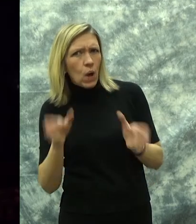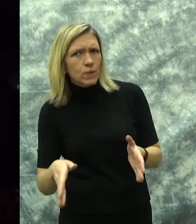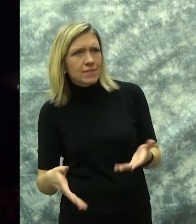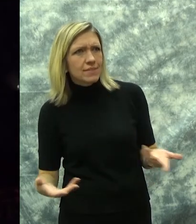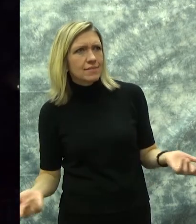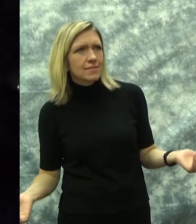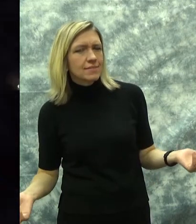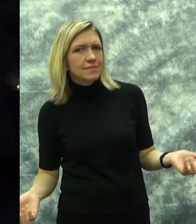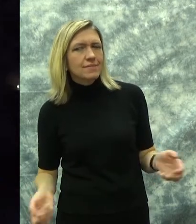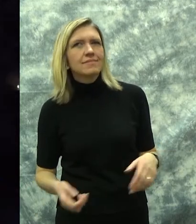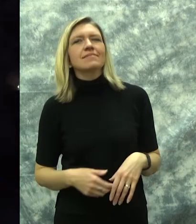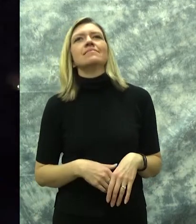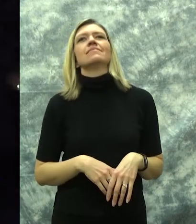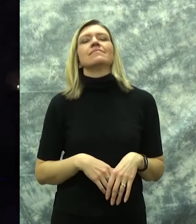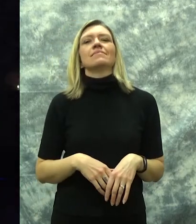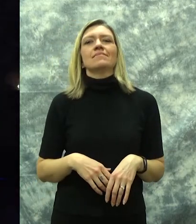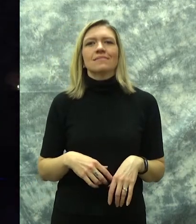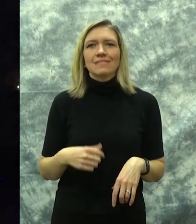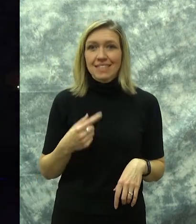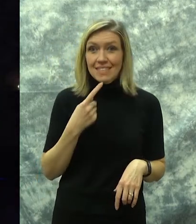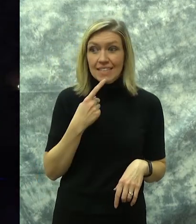We changed course, he said. And